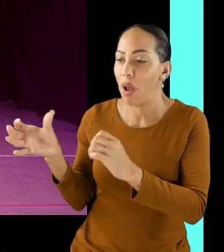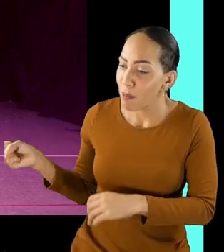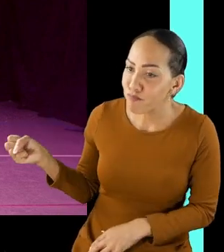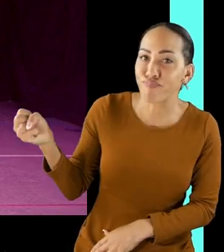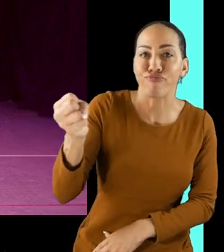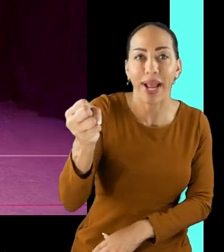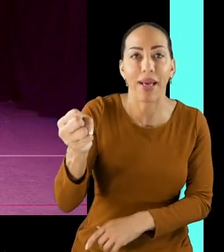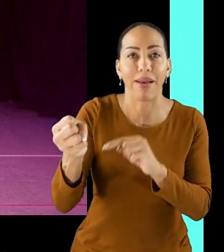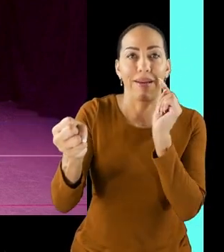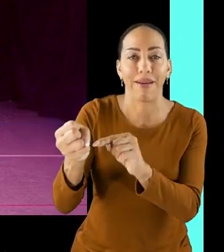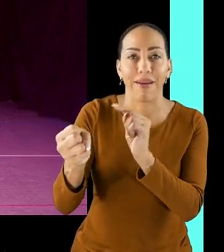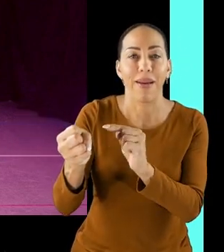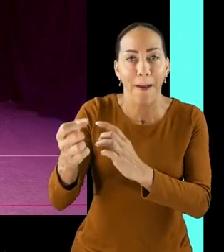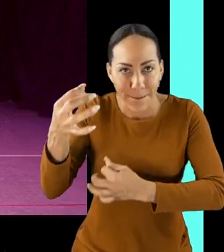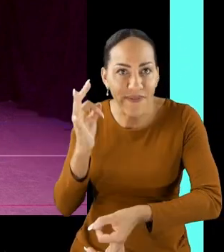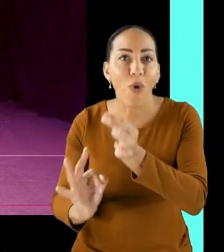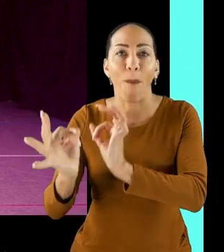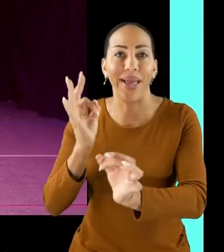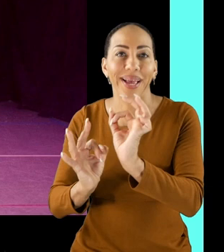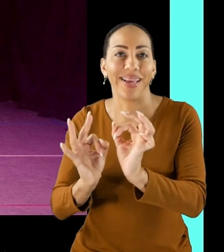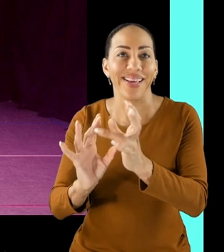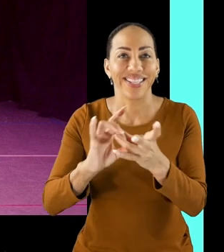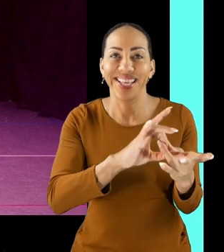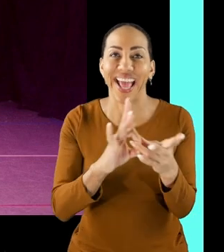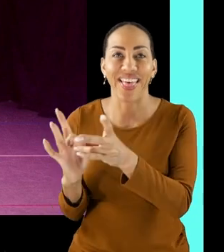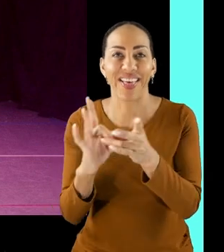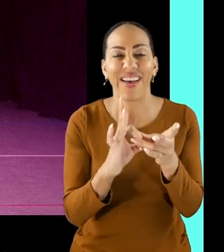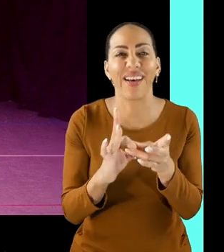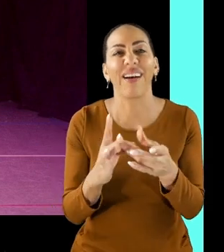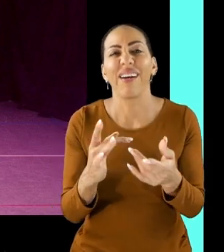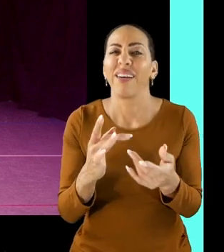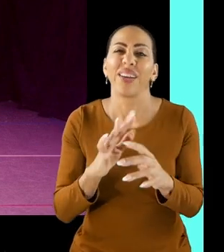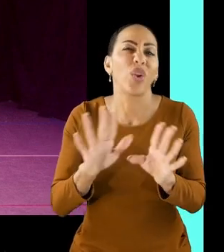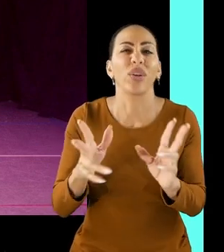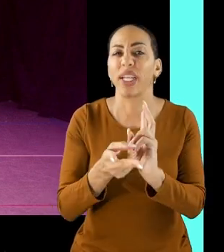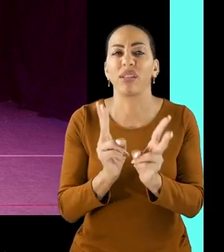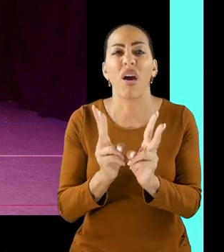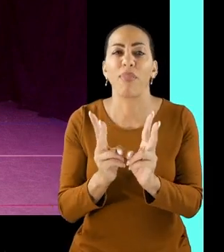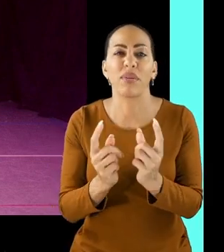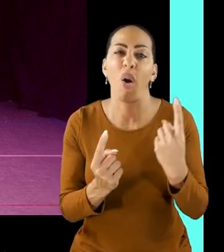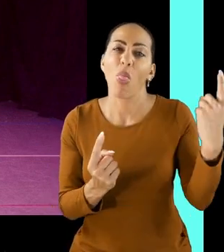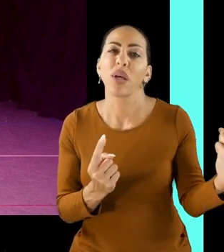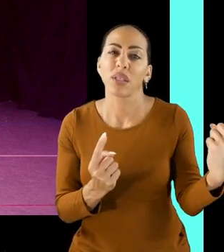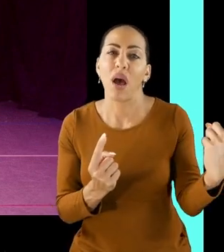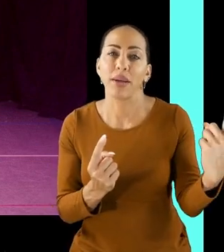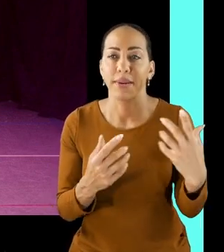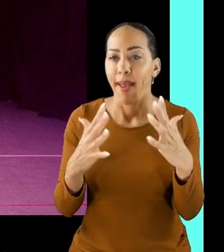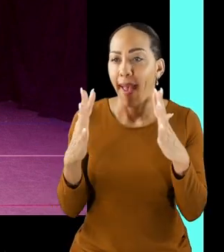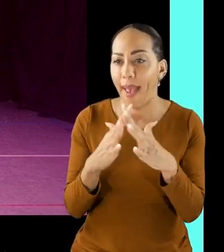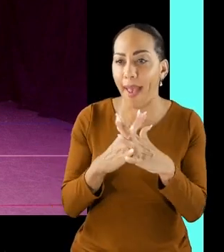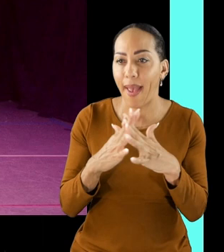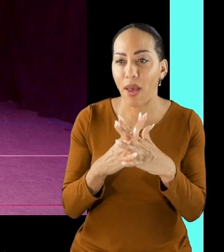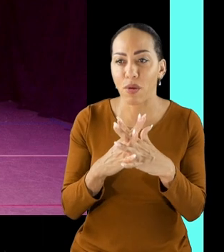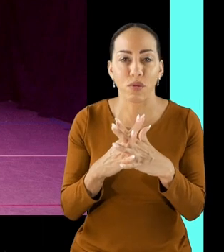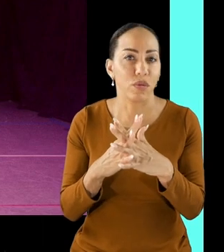know, we really see DL and I performing together. They're never an interpreter off to the side, but how we could really bring in